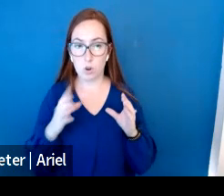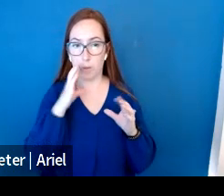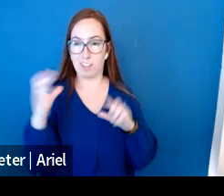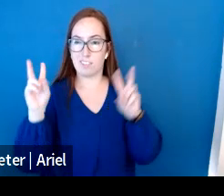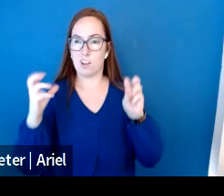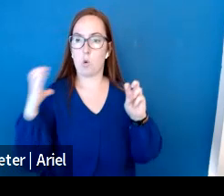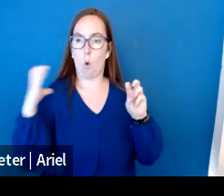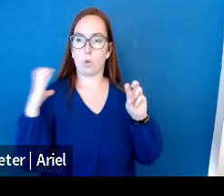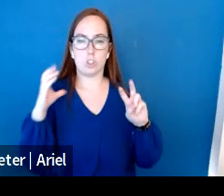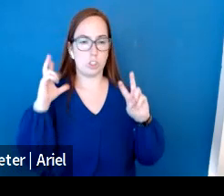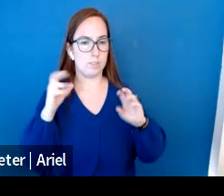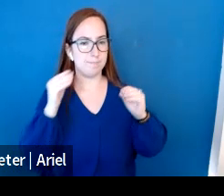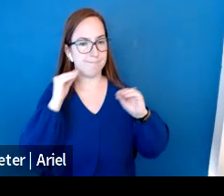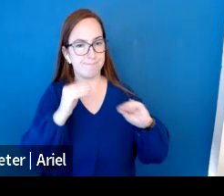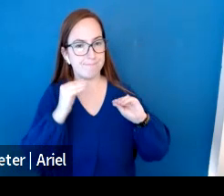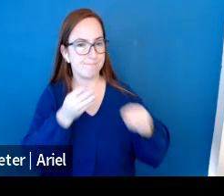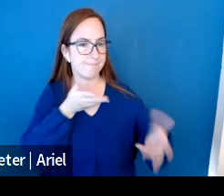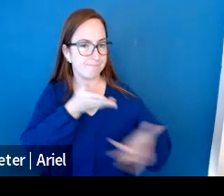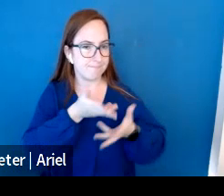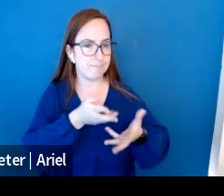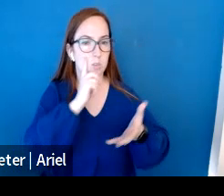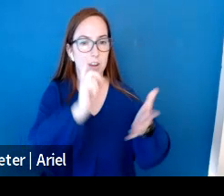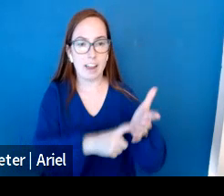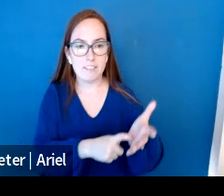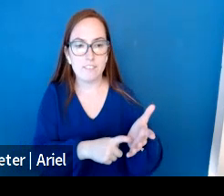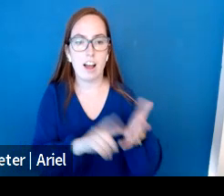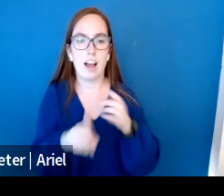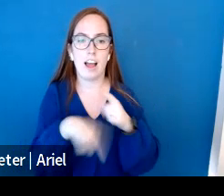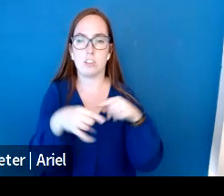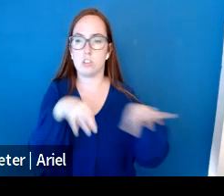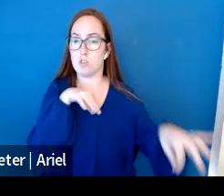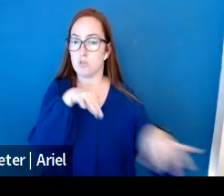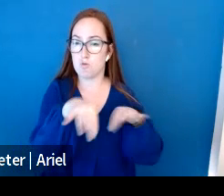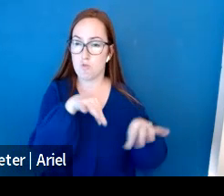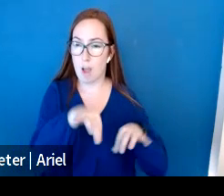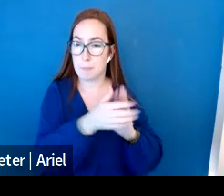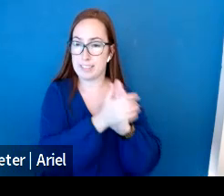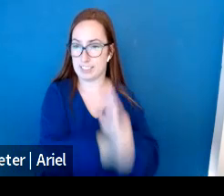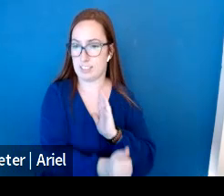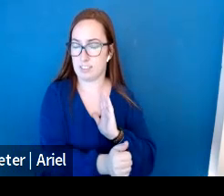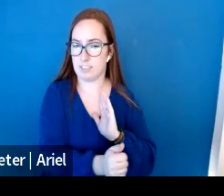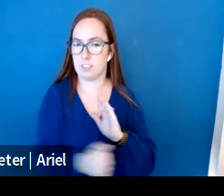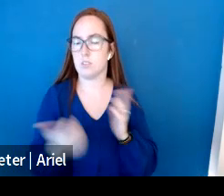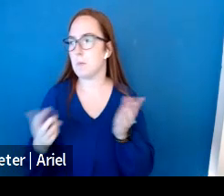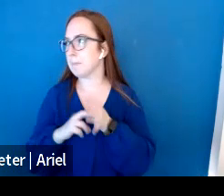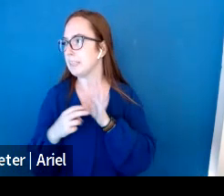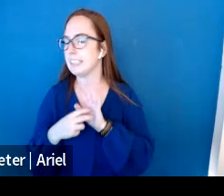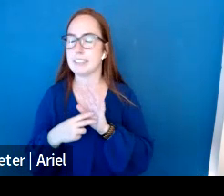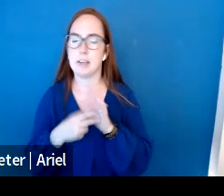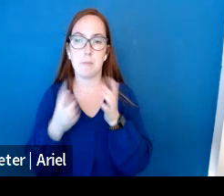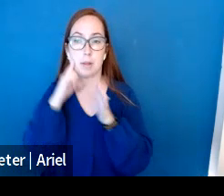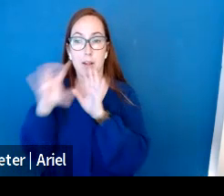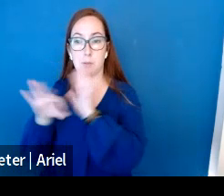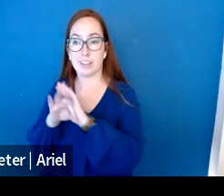is involved in coaching and identifying and describing the skill. So if it's get along with